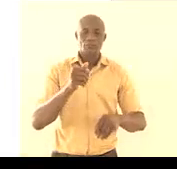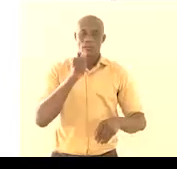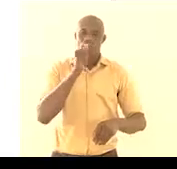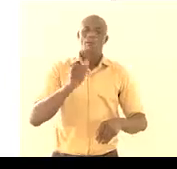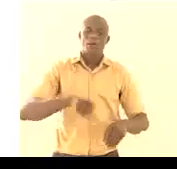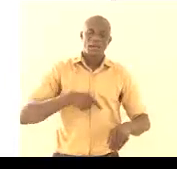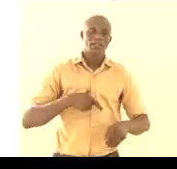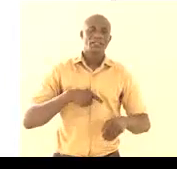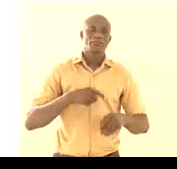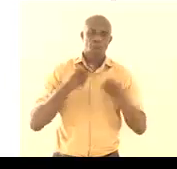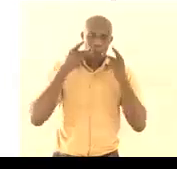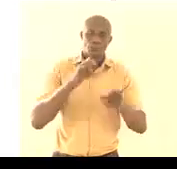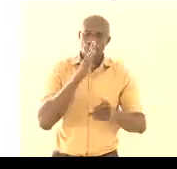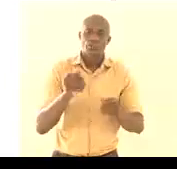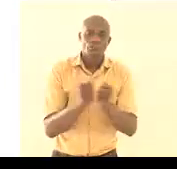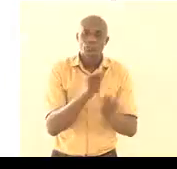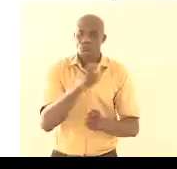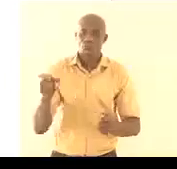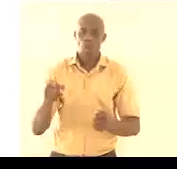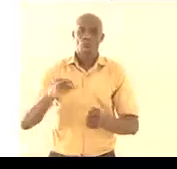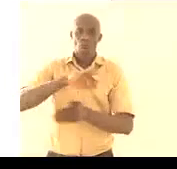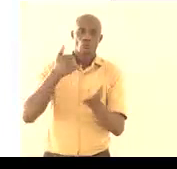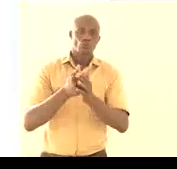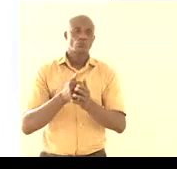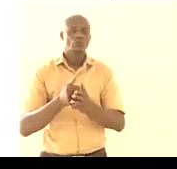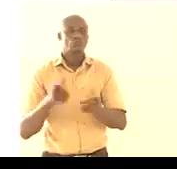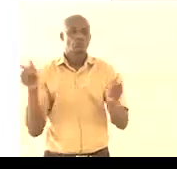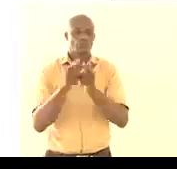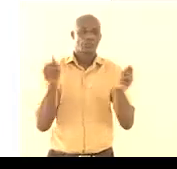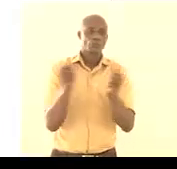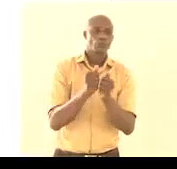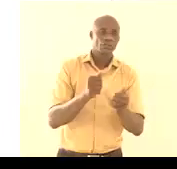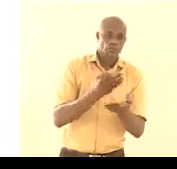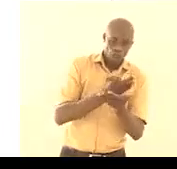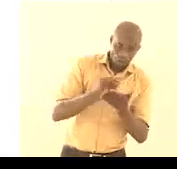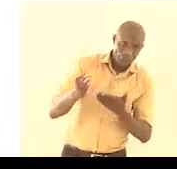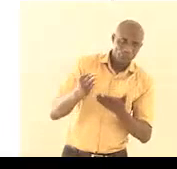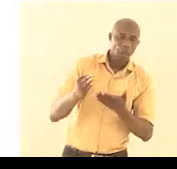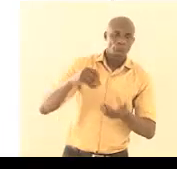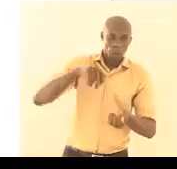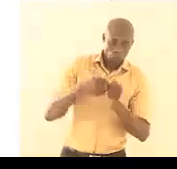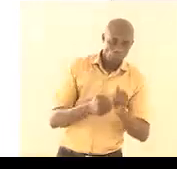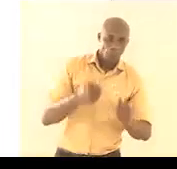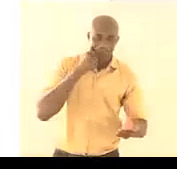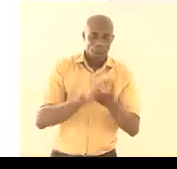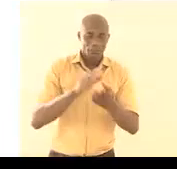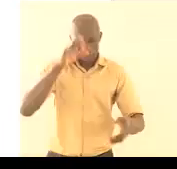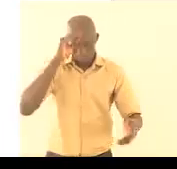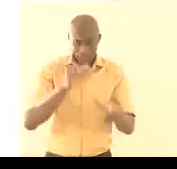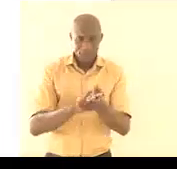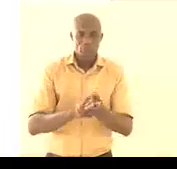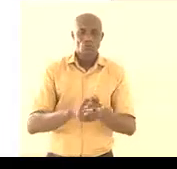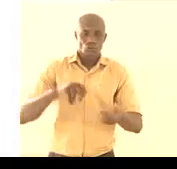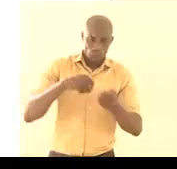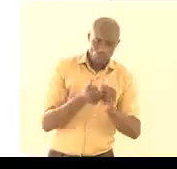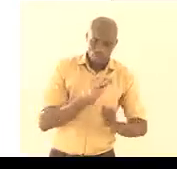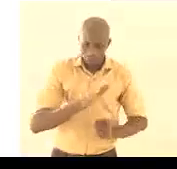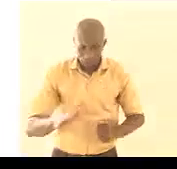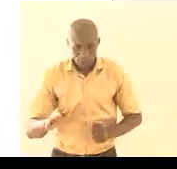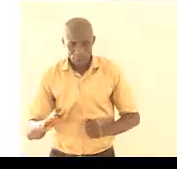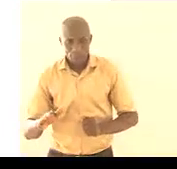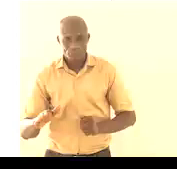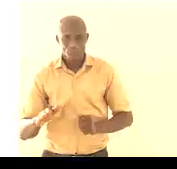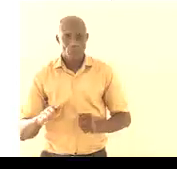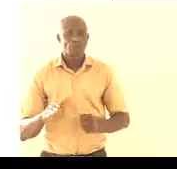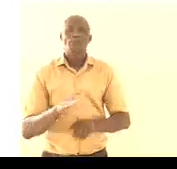you. All those who are confronted with failure in marriage and in family life, with problem spouses, with problem children, or with